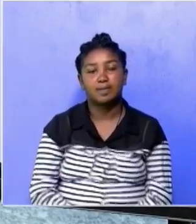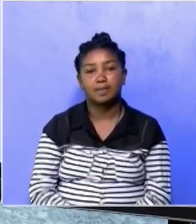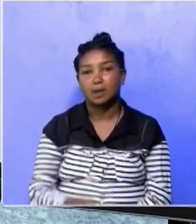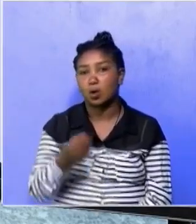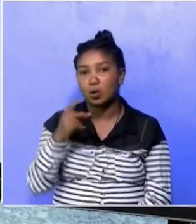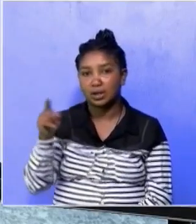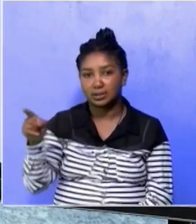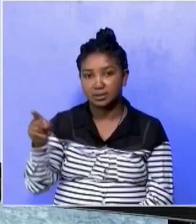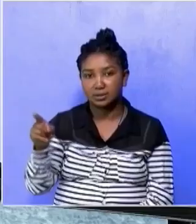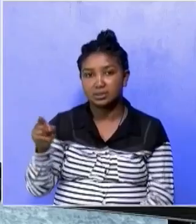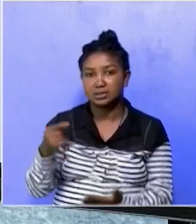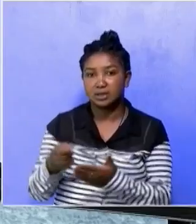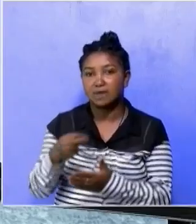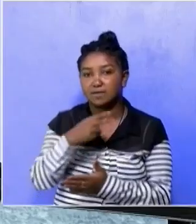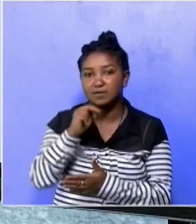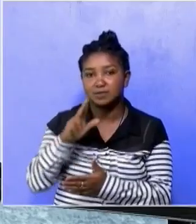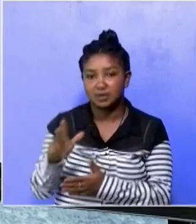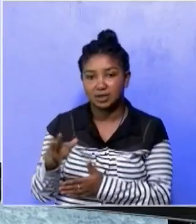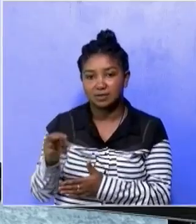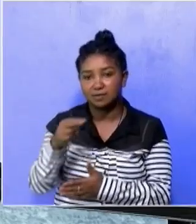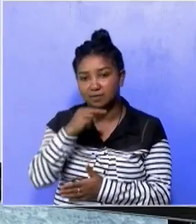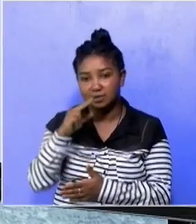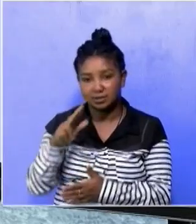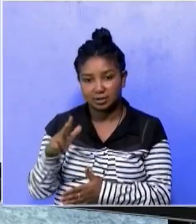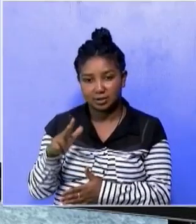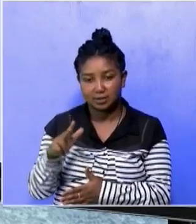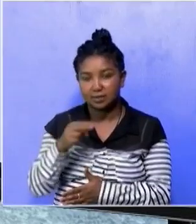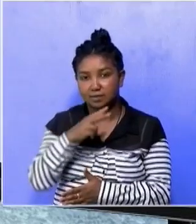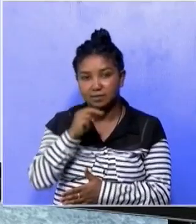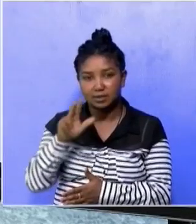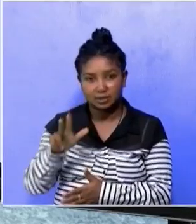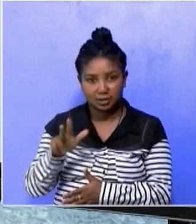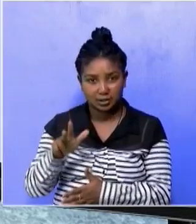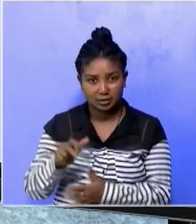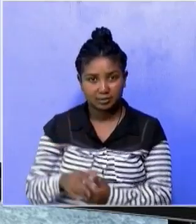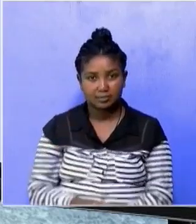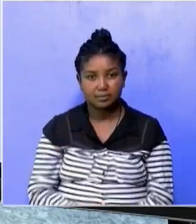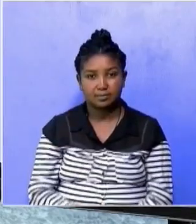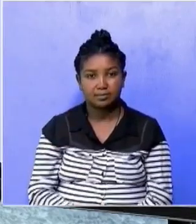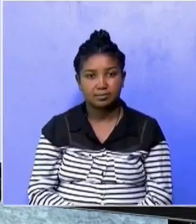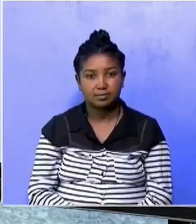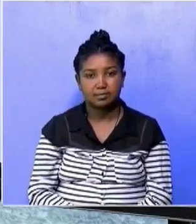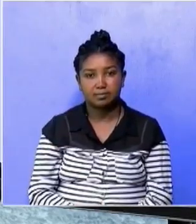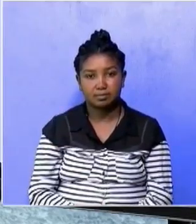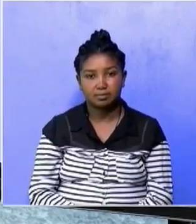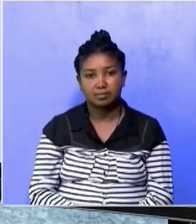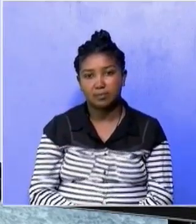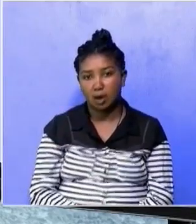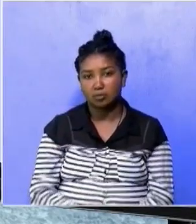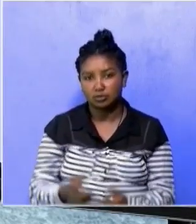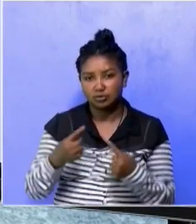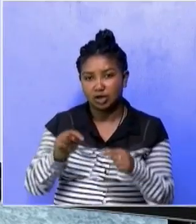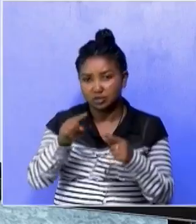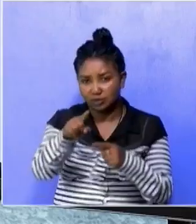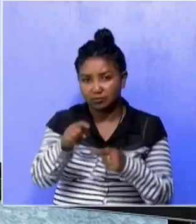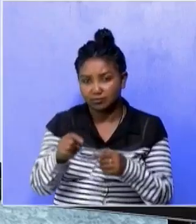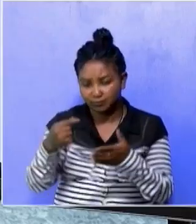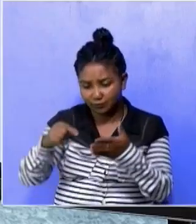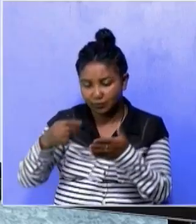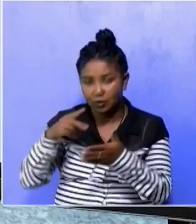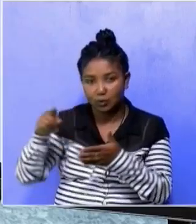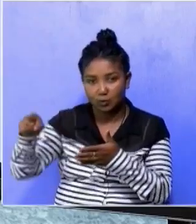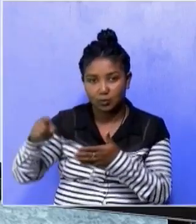Look at. These are the V3 forms. The V3 forms. You are welcome and go and check your grammar,